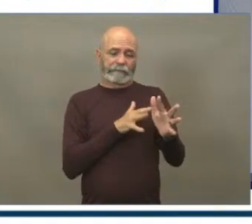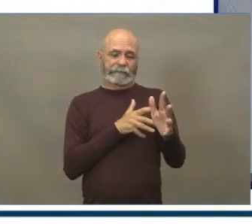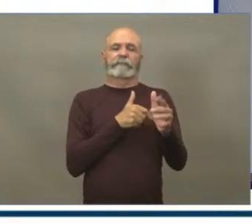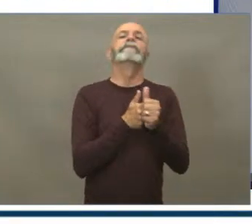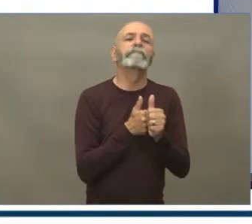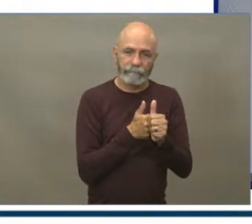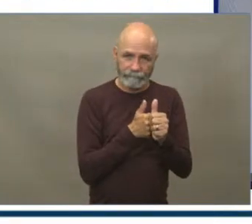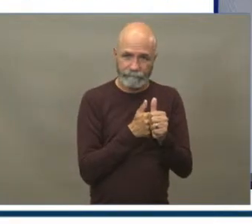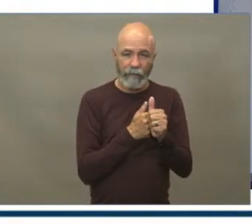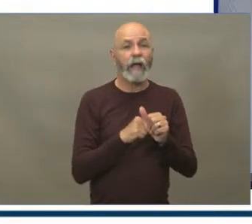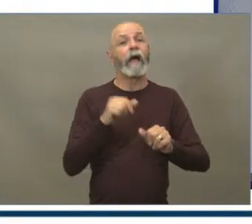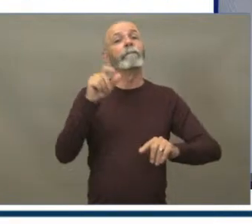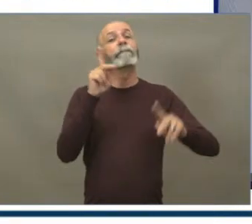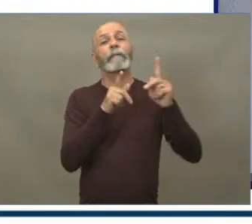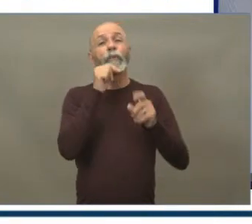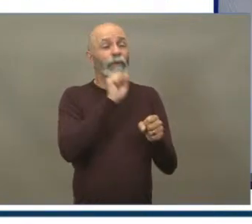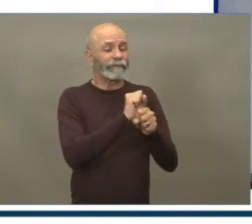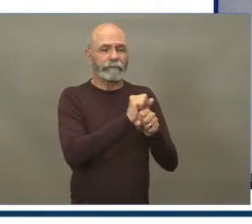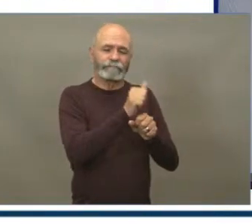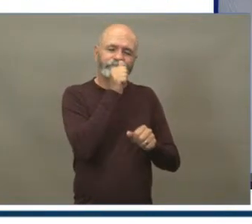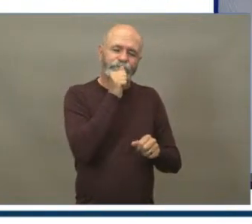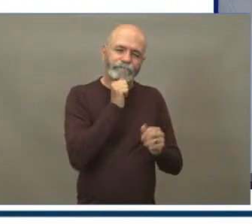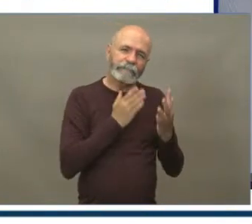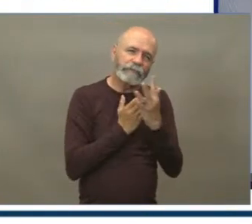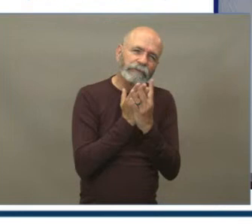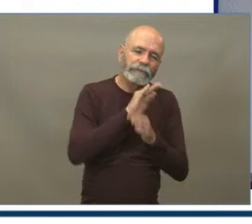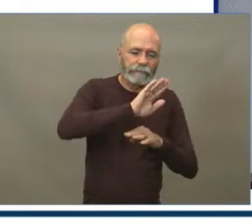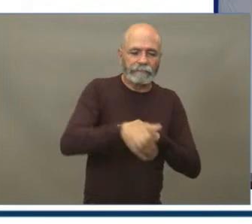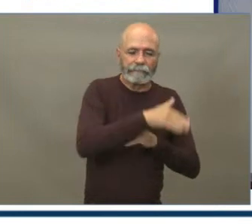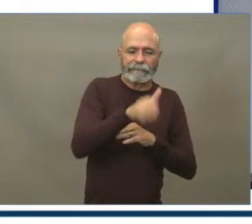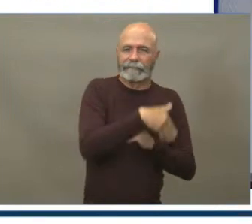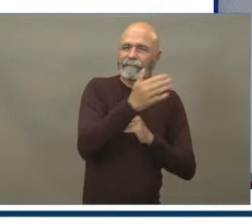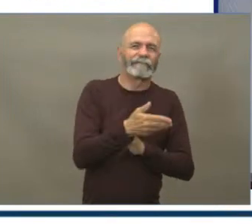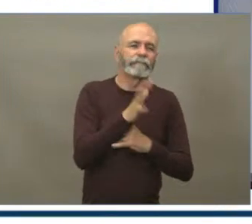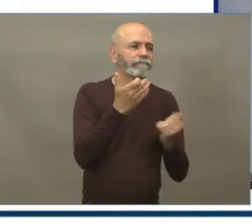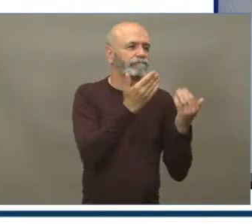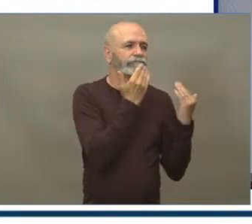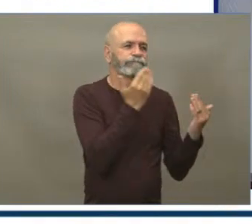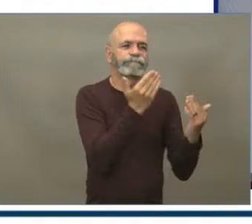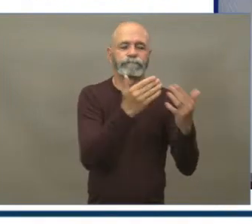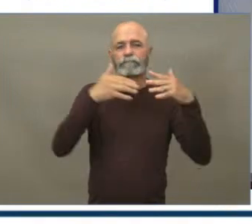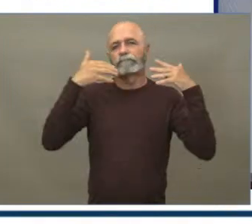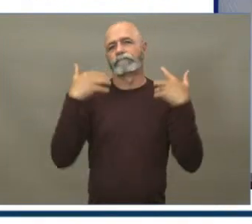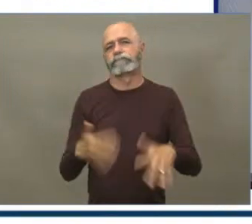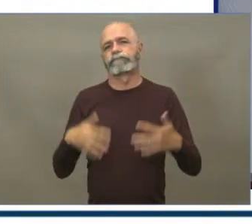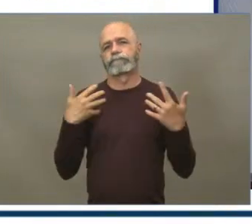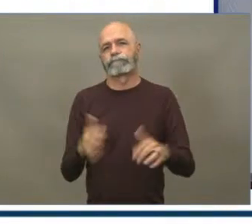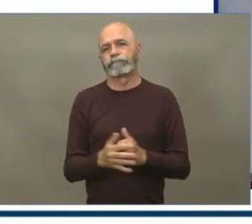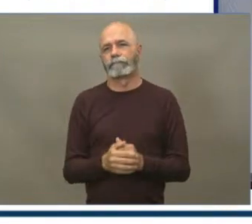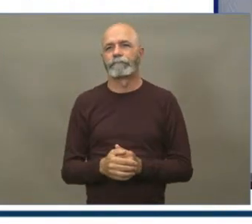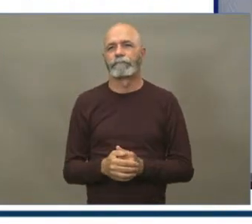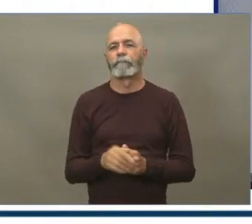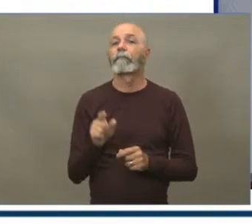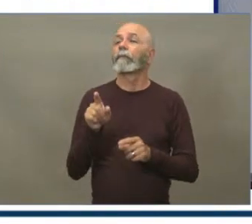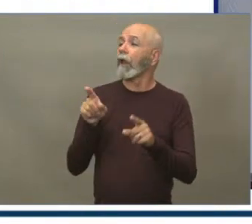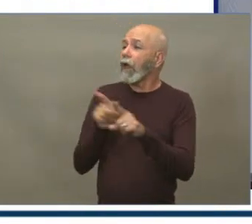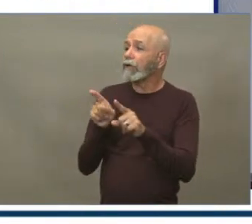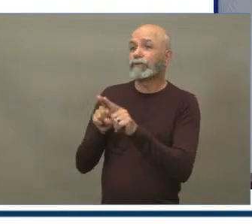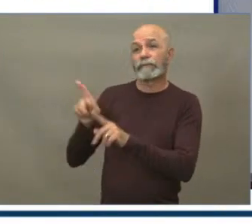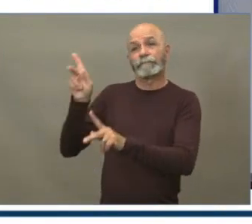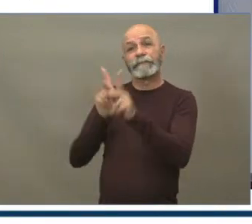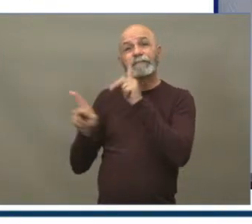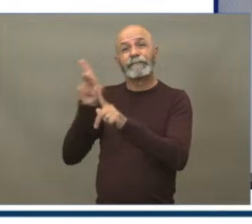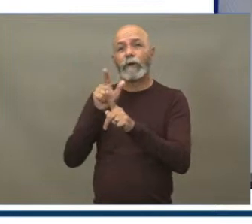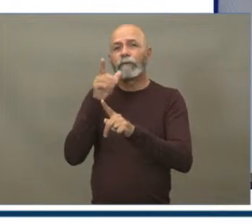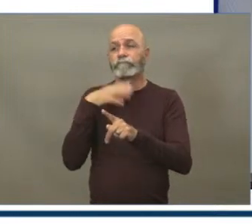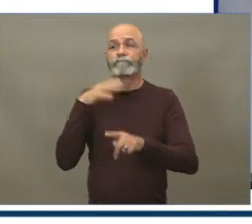have been working around the clock to ensure that we do that catch-up work at Public Health. And I want to thank all Nova Scotians for your